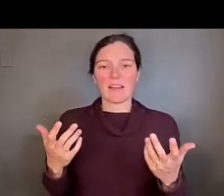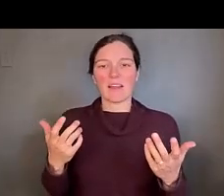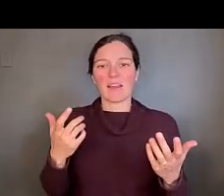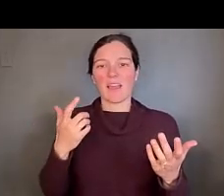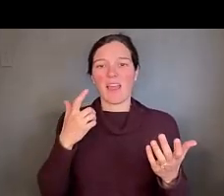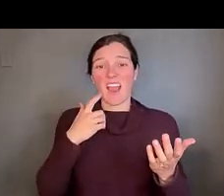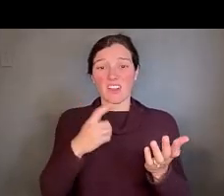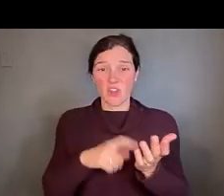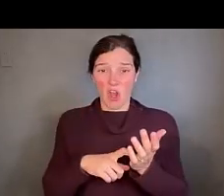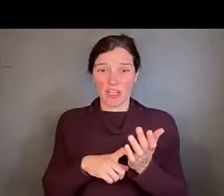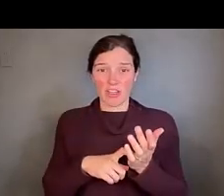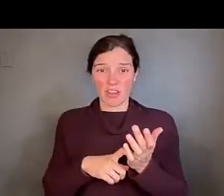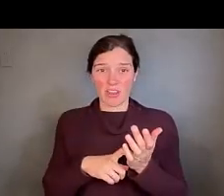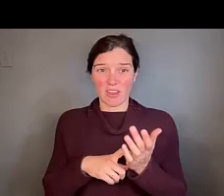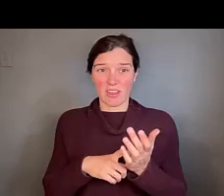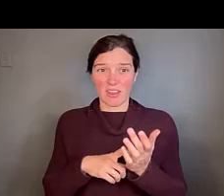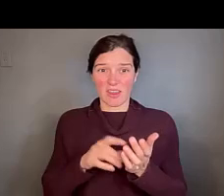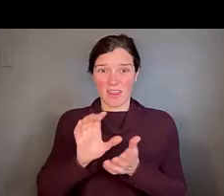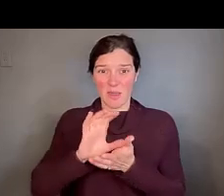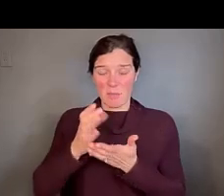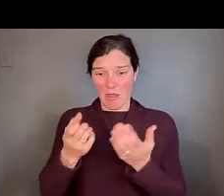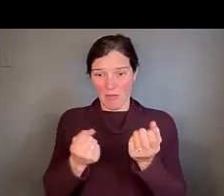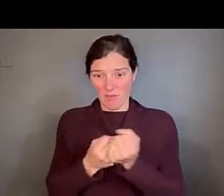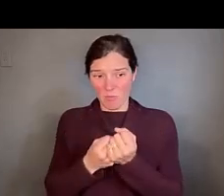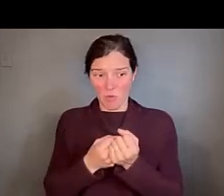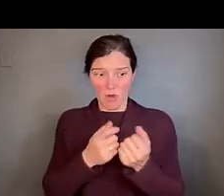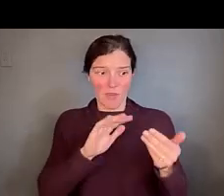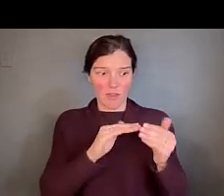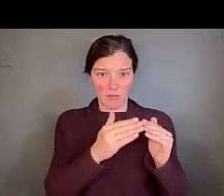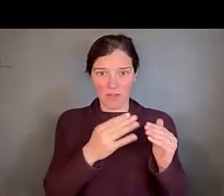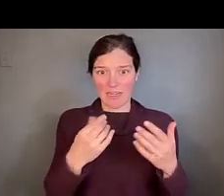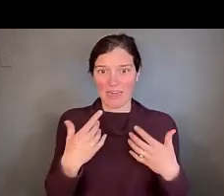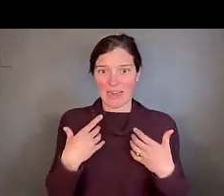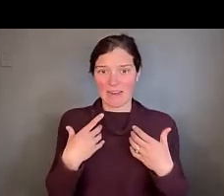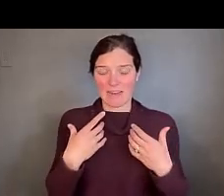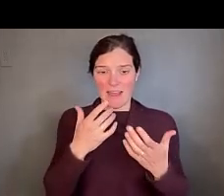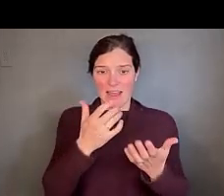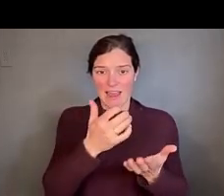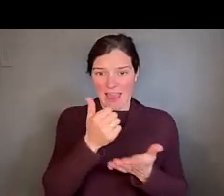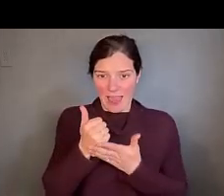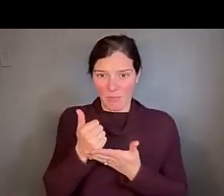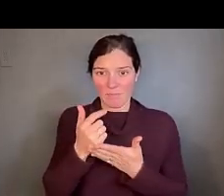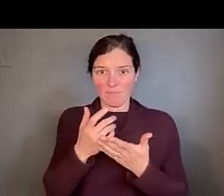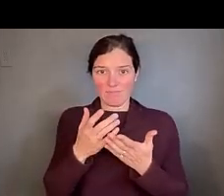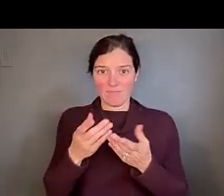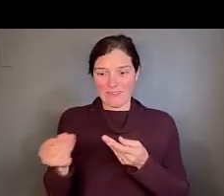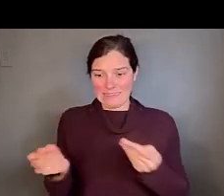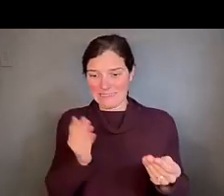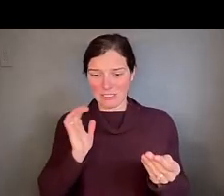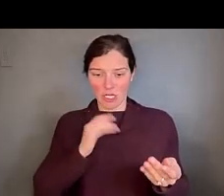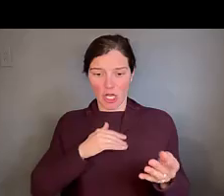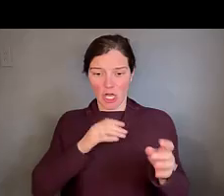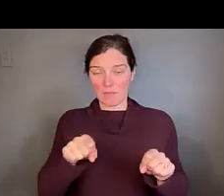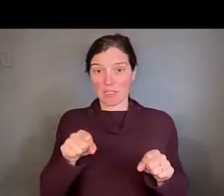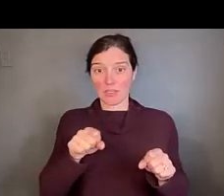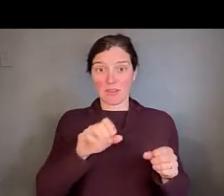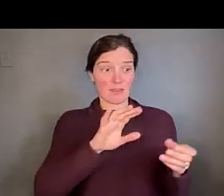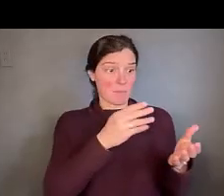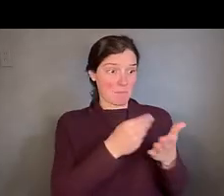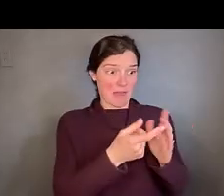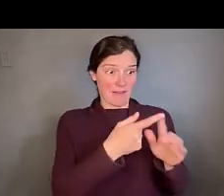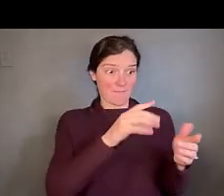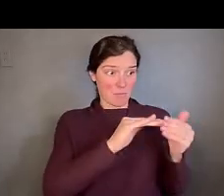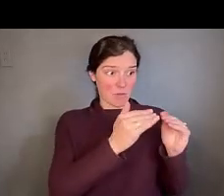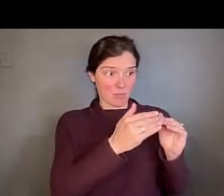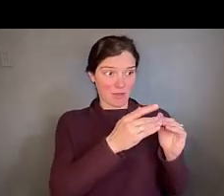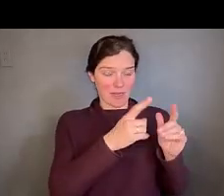Acknowledge the amount of support that the community and help facilitate our ability to take the dollars from our community and offset